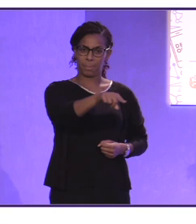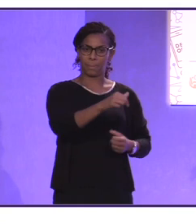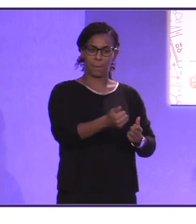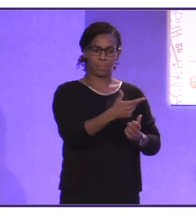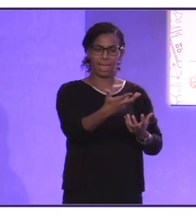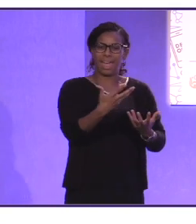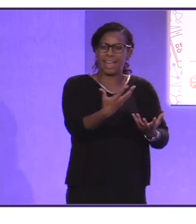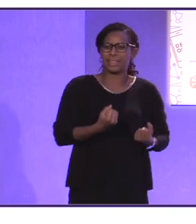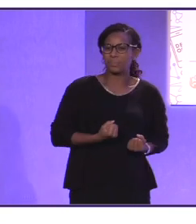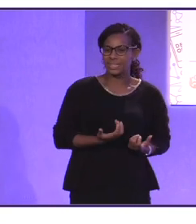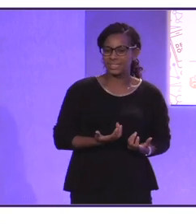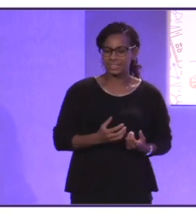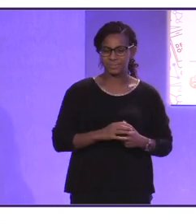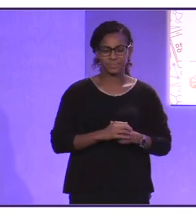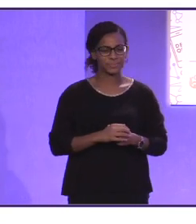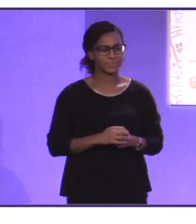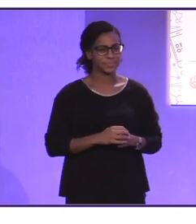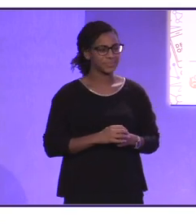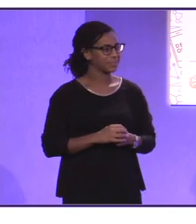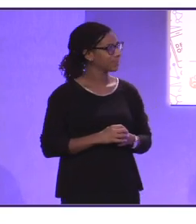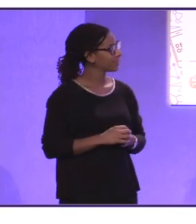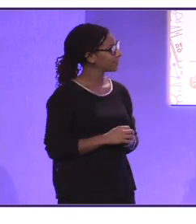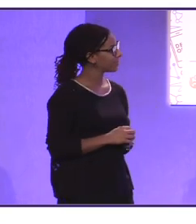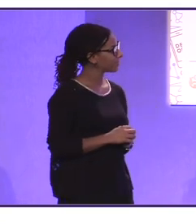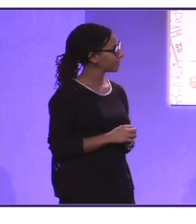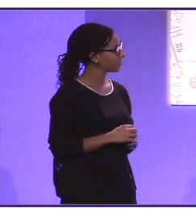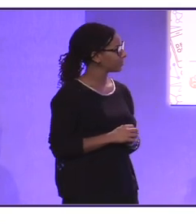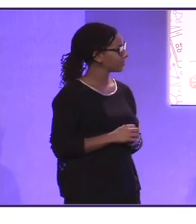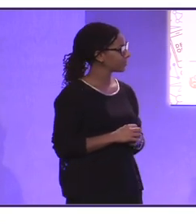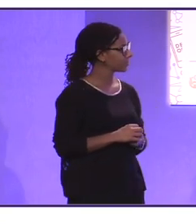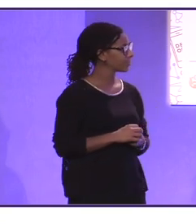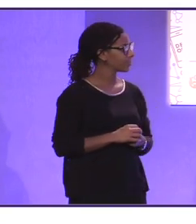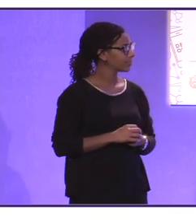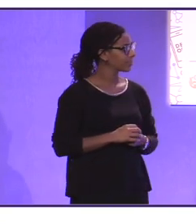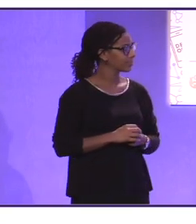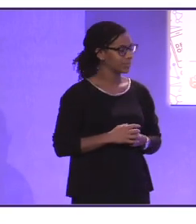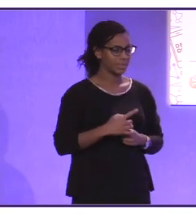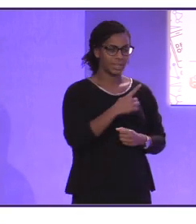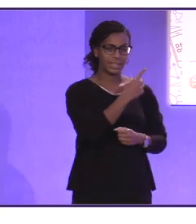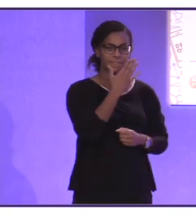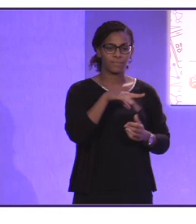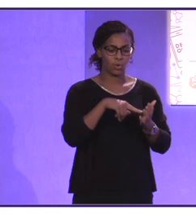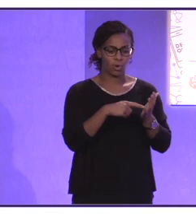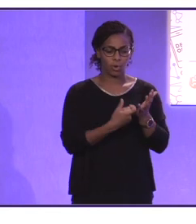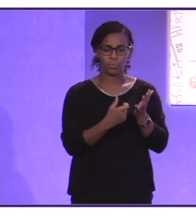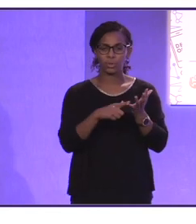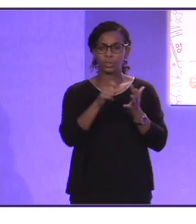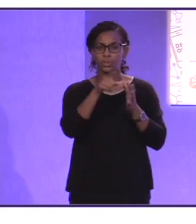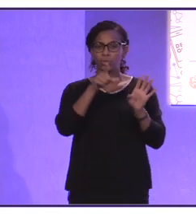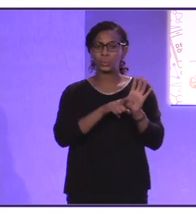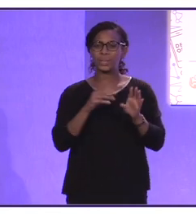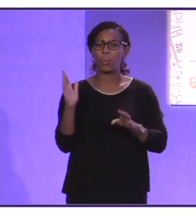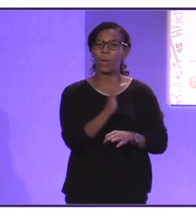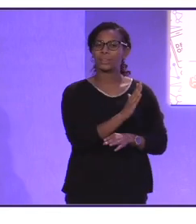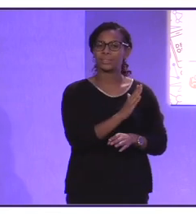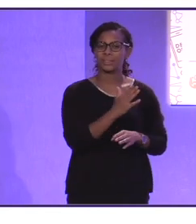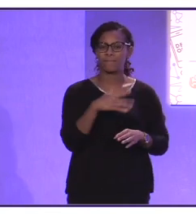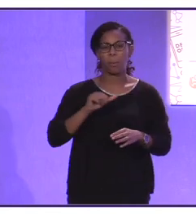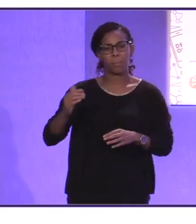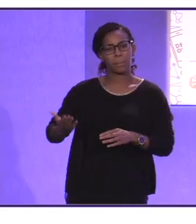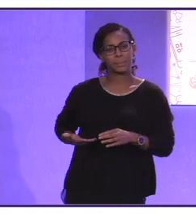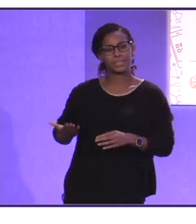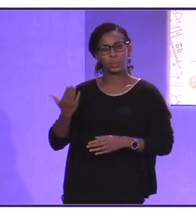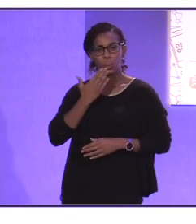So 3 minutes, and the last two things I want to say. This comes from Trudy West at Ashridge Business School. And Trudy came up with